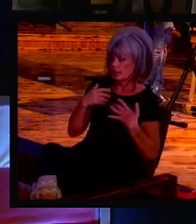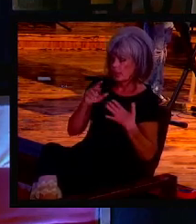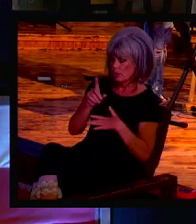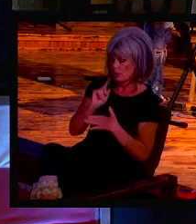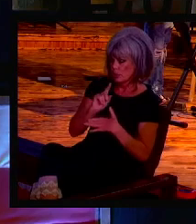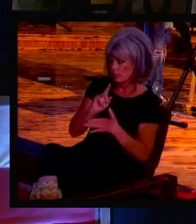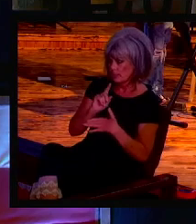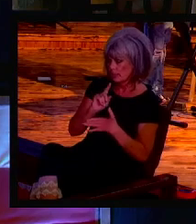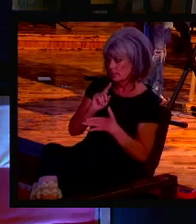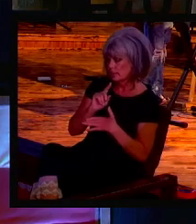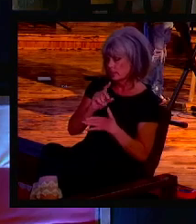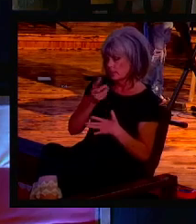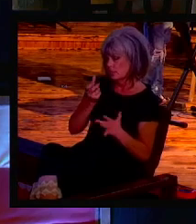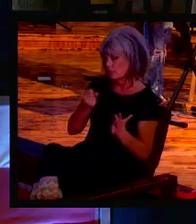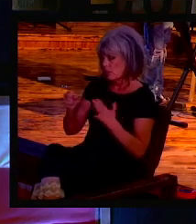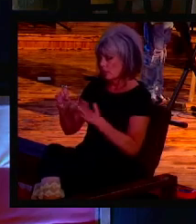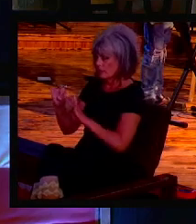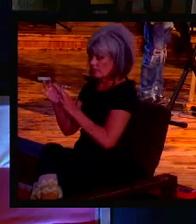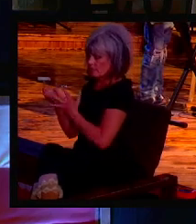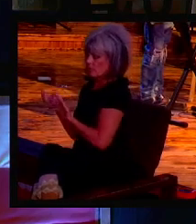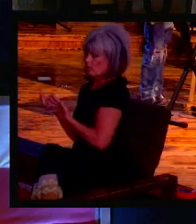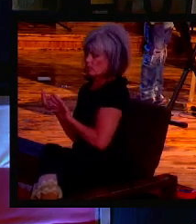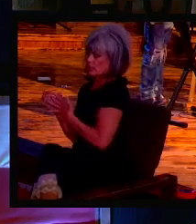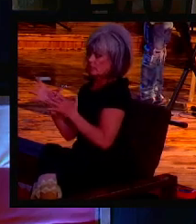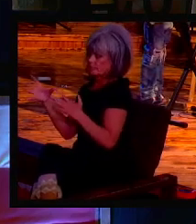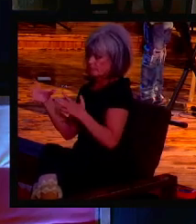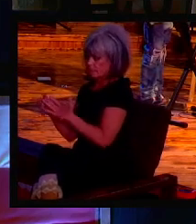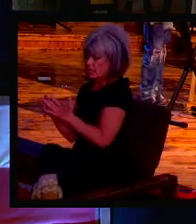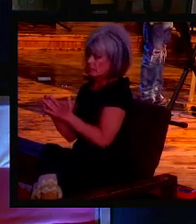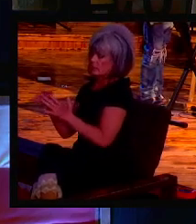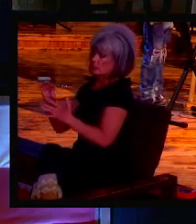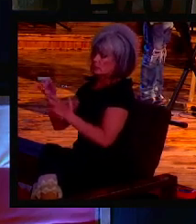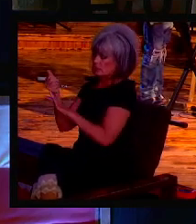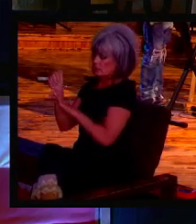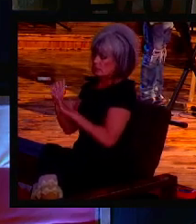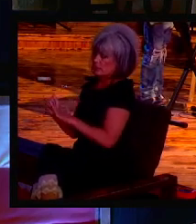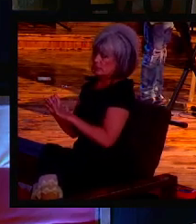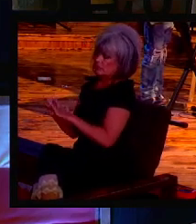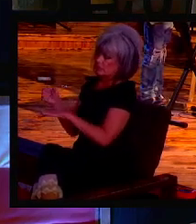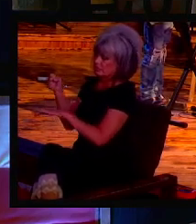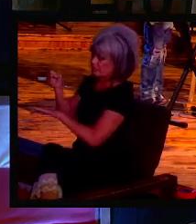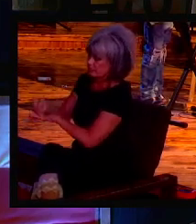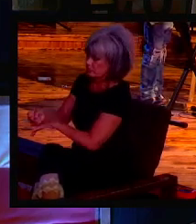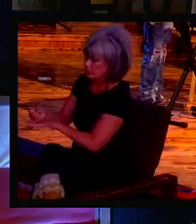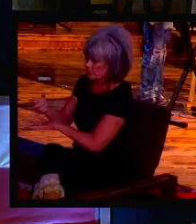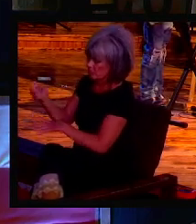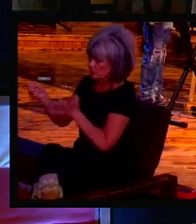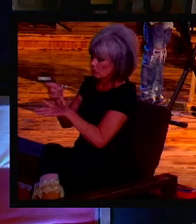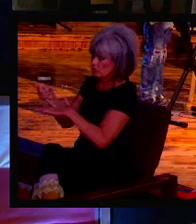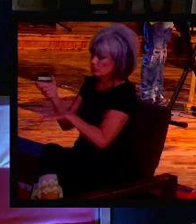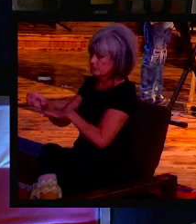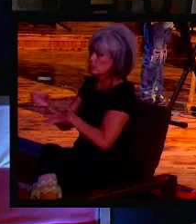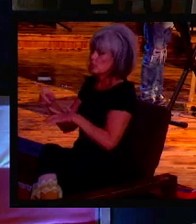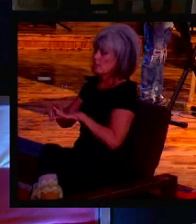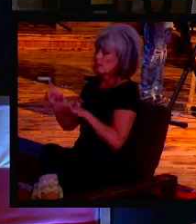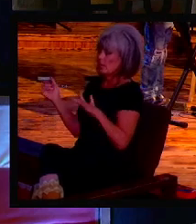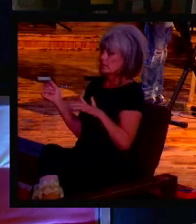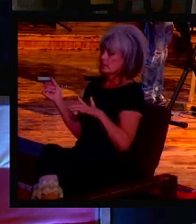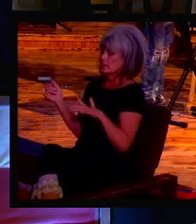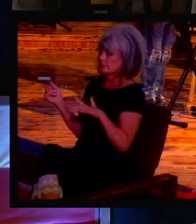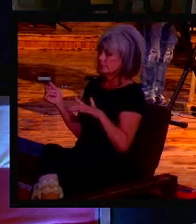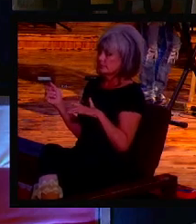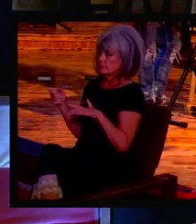a position of power where he could have put his thumb on them. But Joseph chose to forgive them, and I believe that's the reason why God trusted